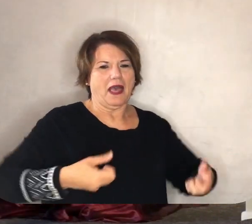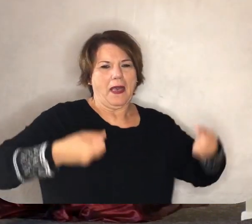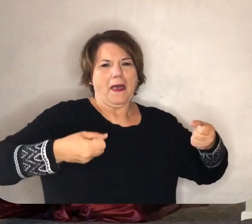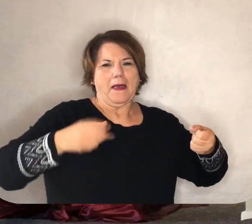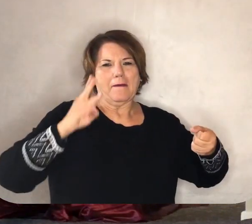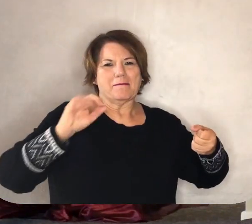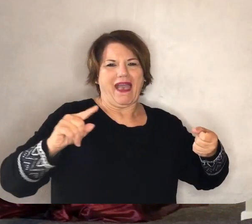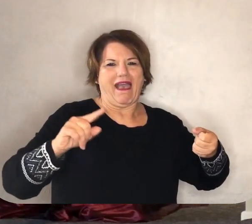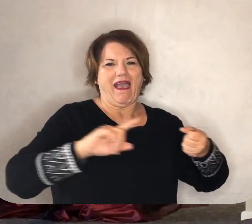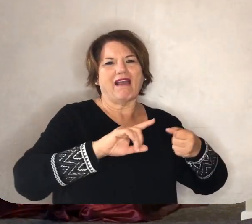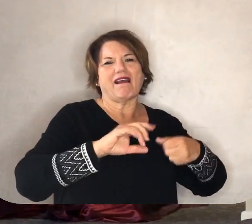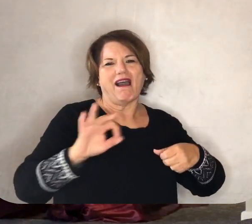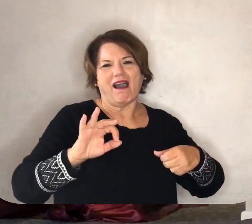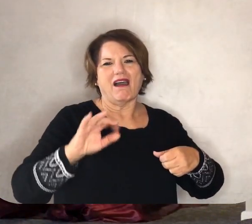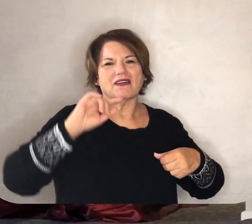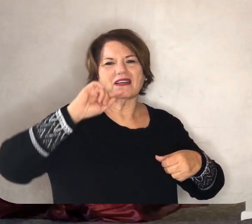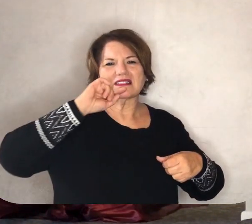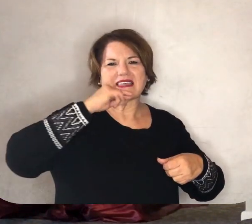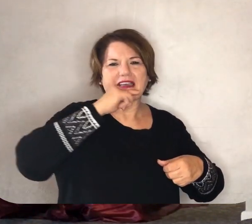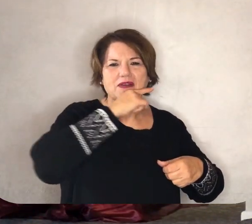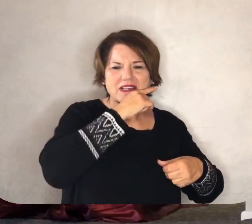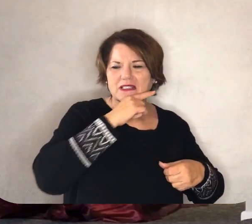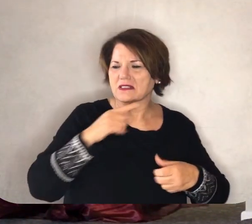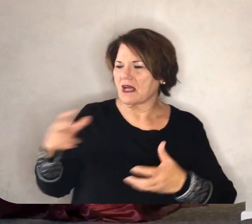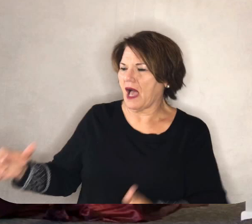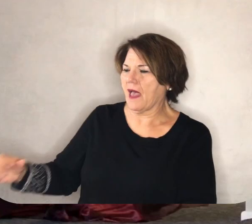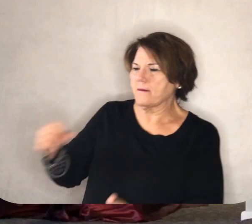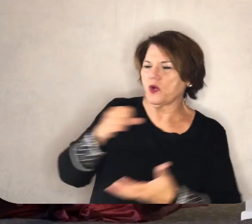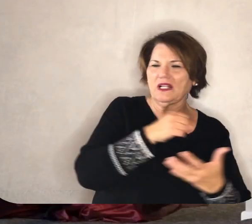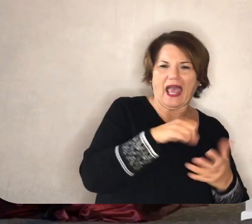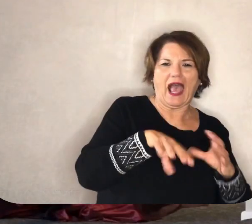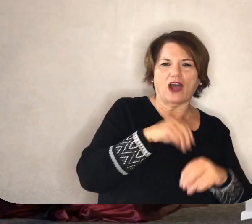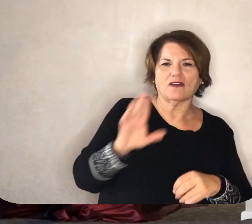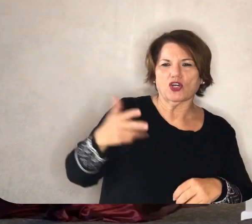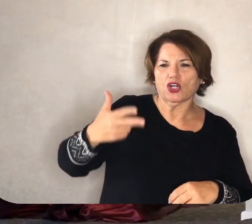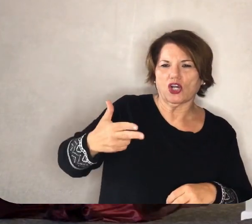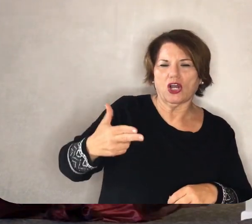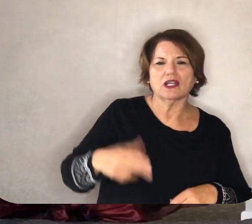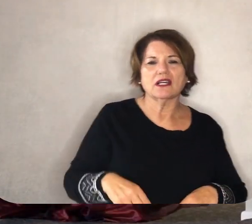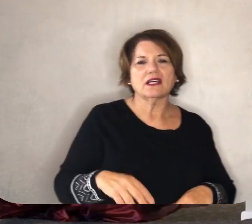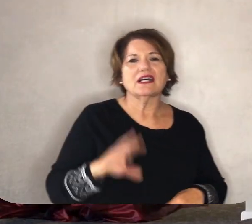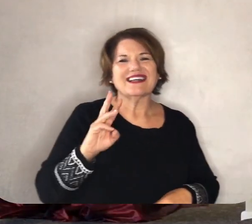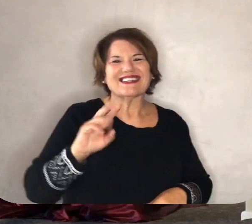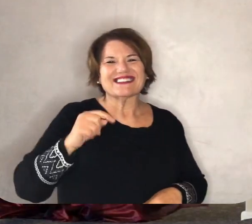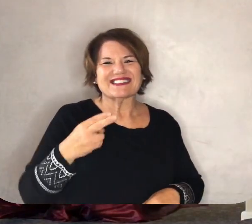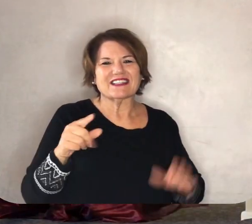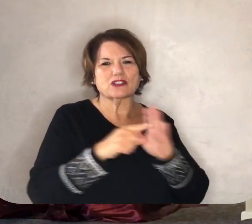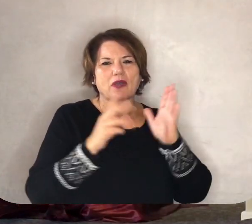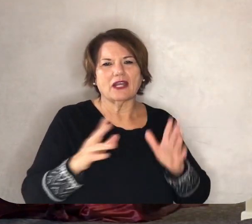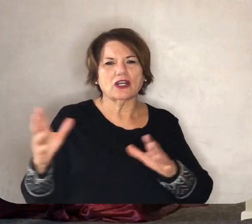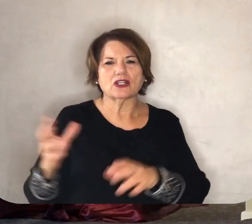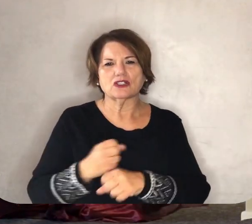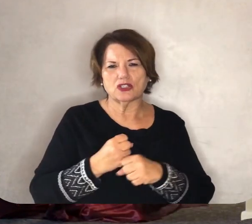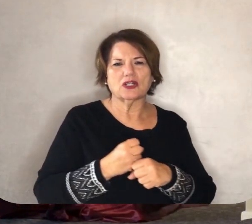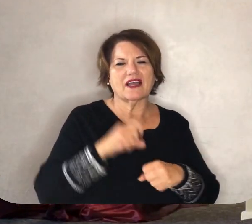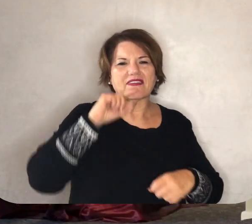I took the carrots and pulled them out, and a sixth grader took those carrots and